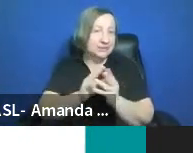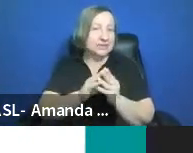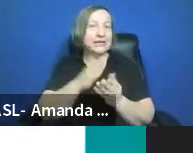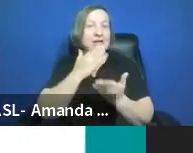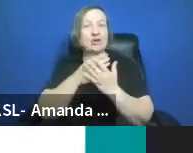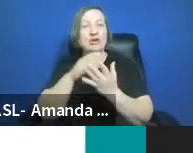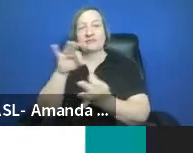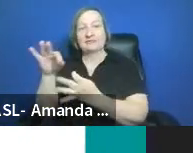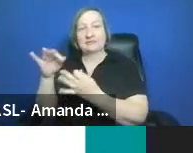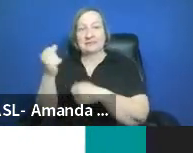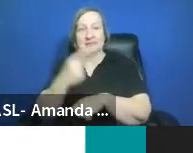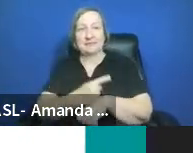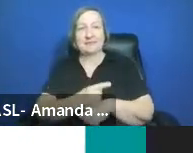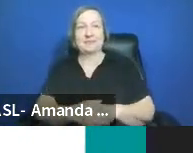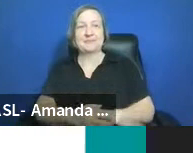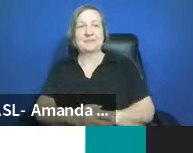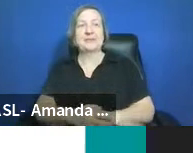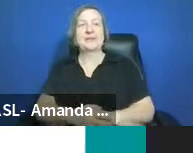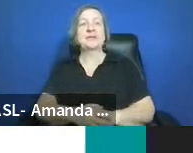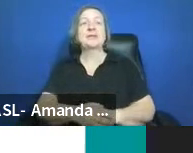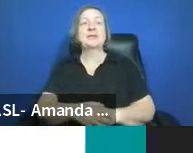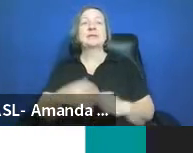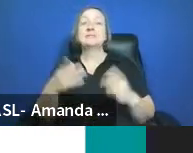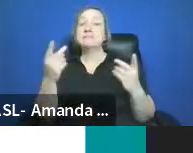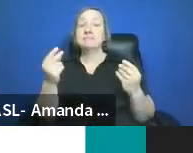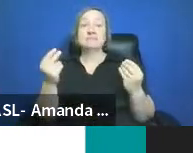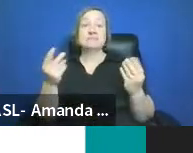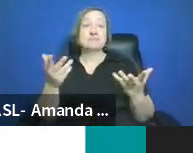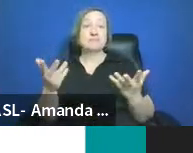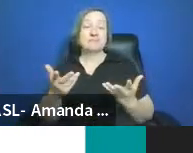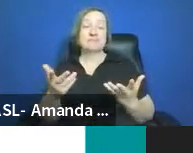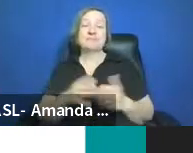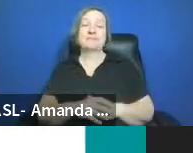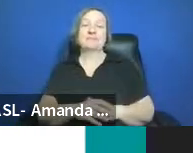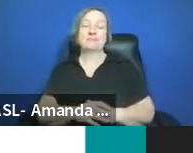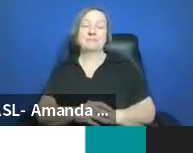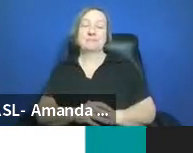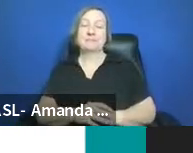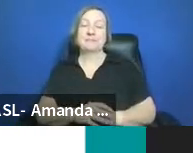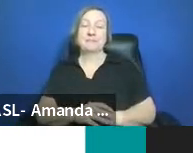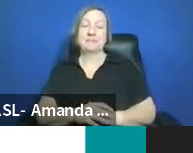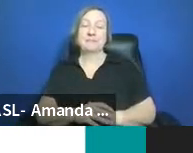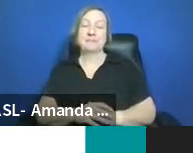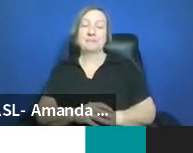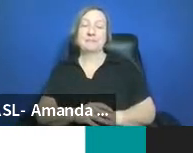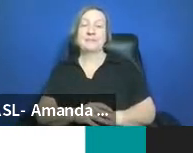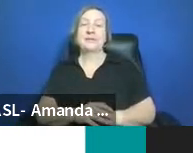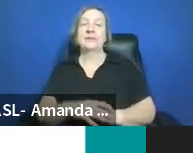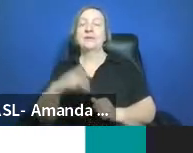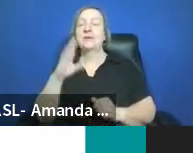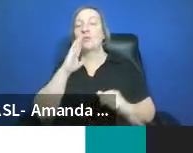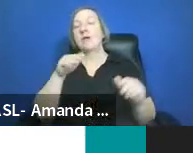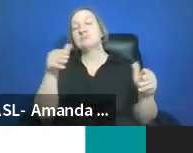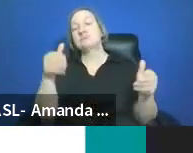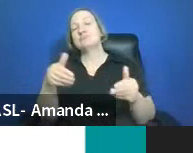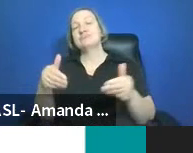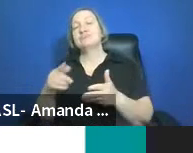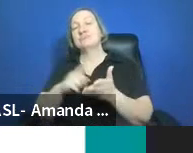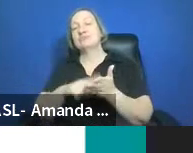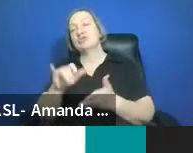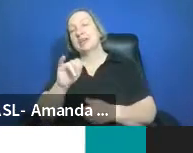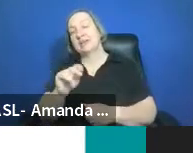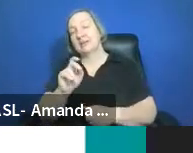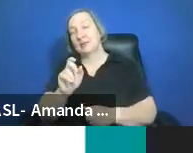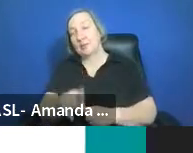input today. What we're going to do is just introductions and a check-in question.